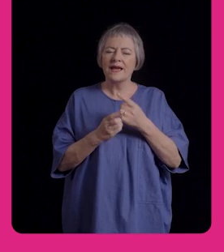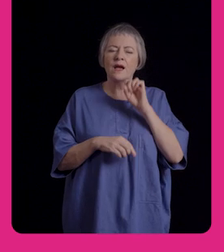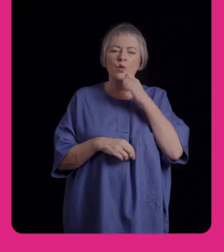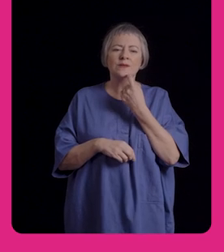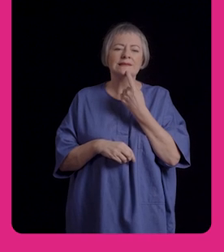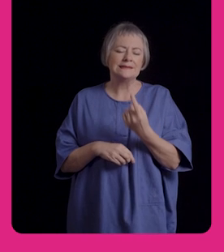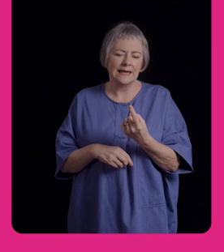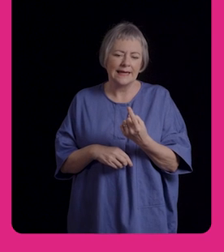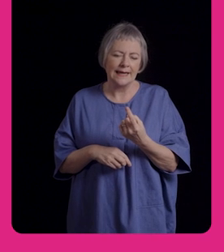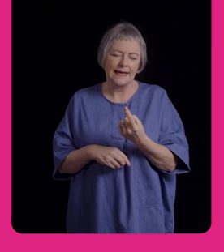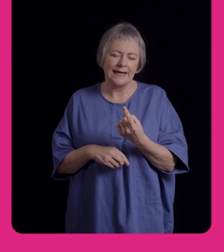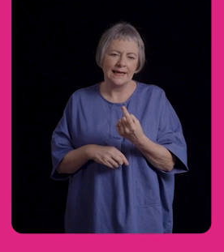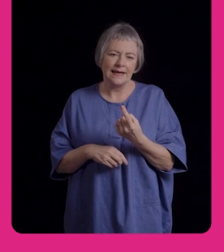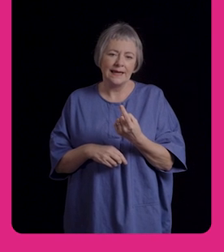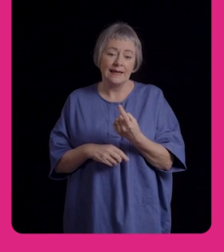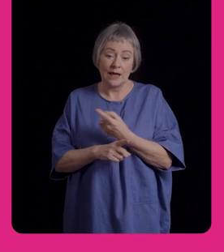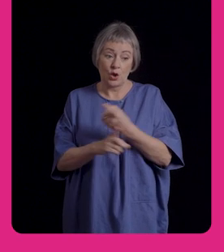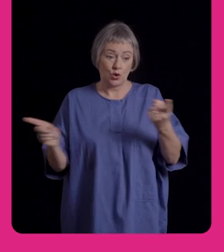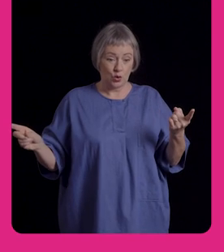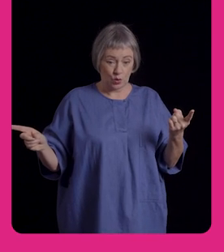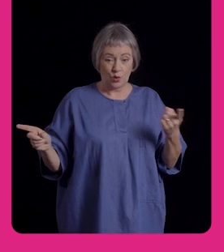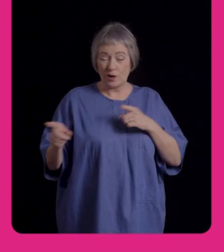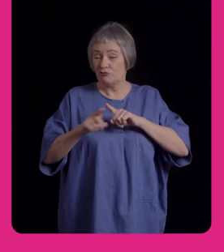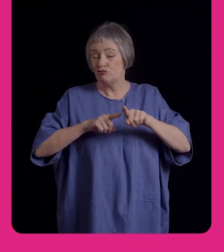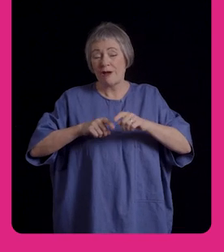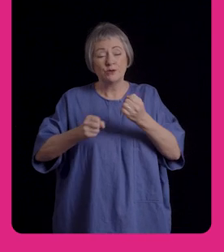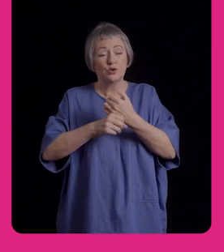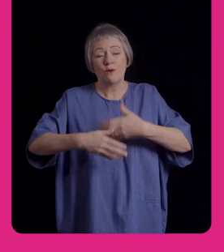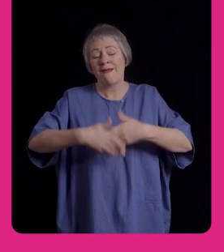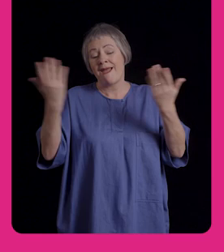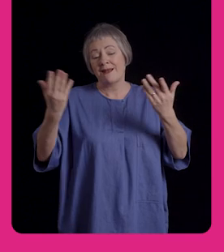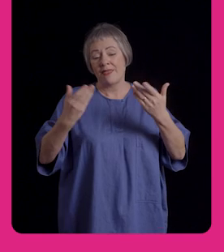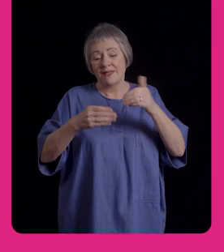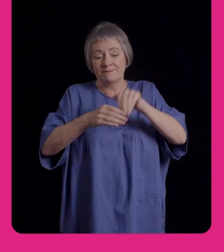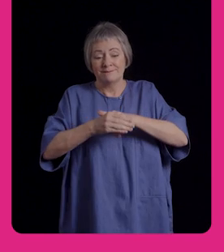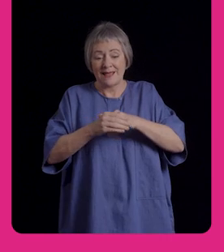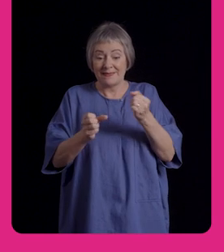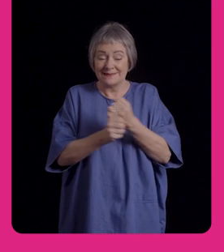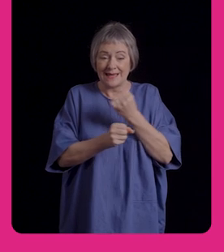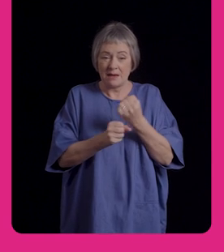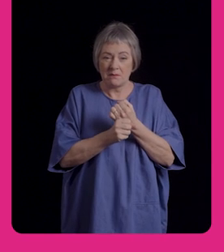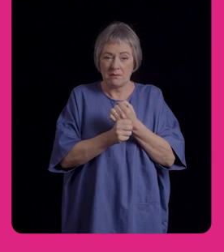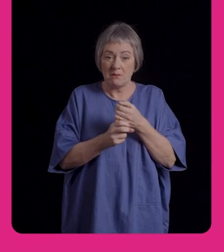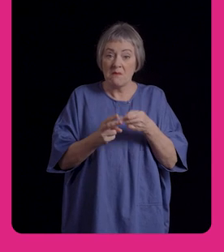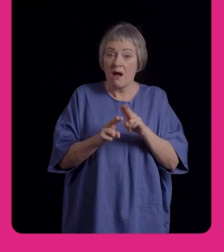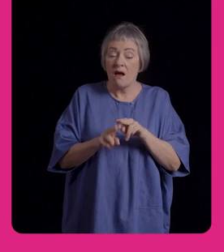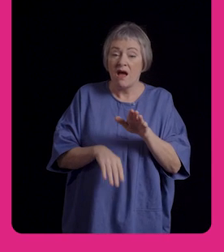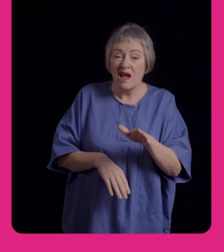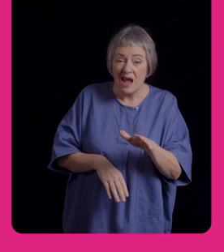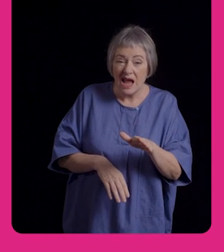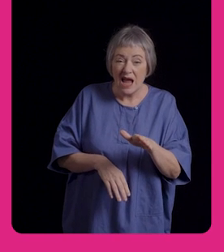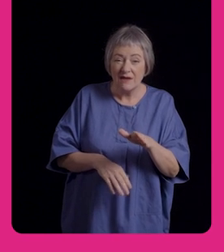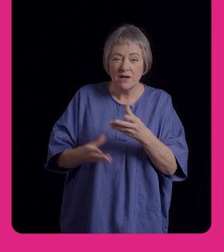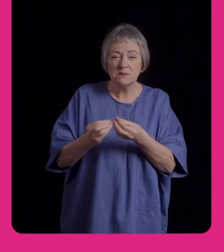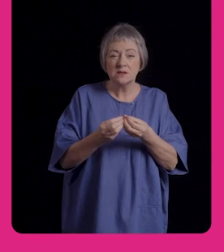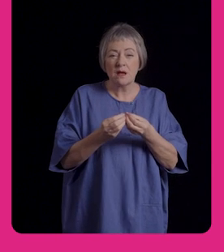would say is that you can try to do anything in this game, but if it's going to be,